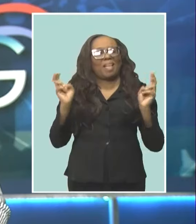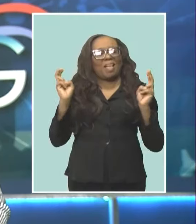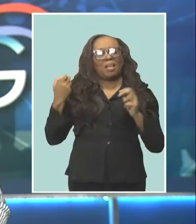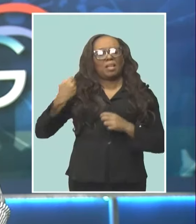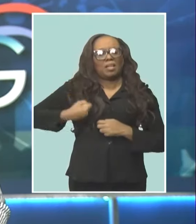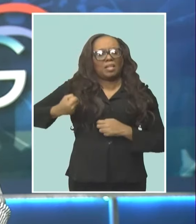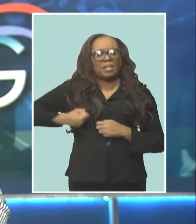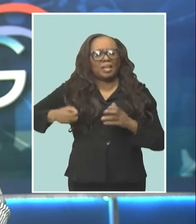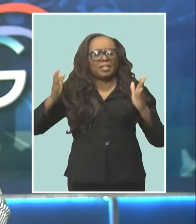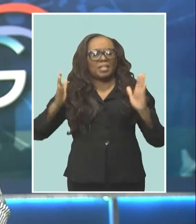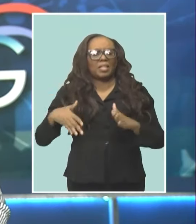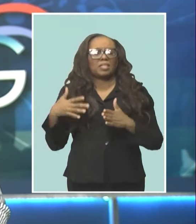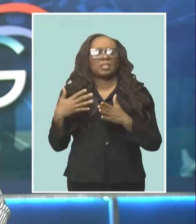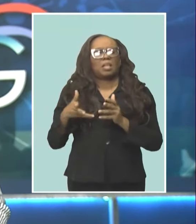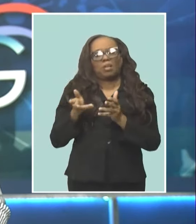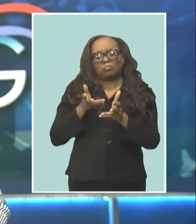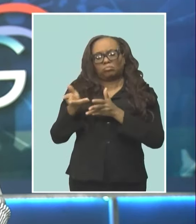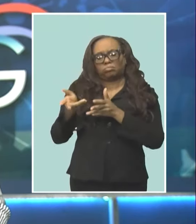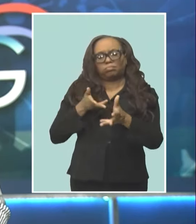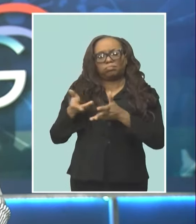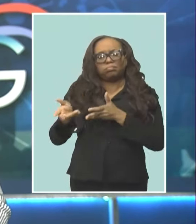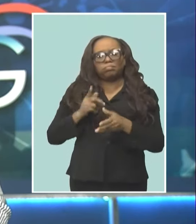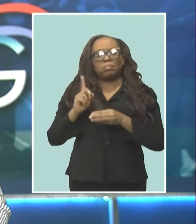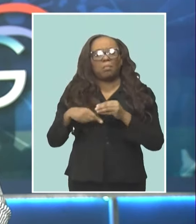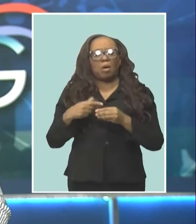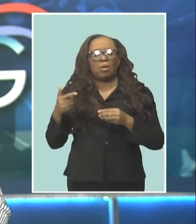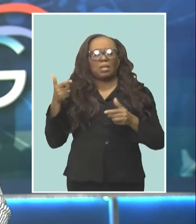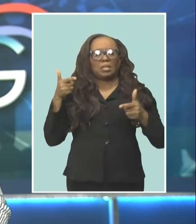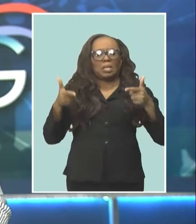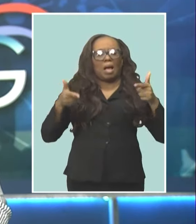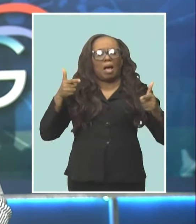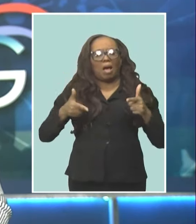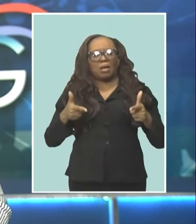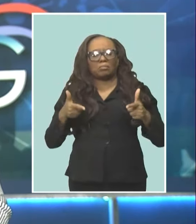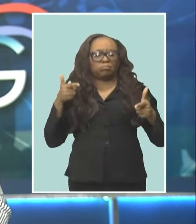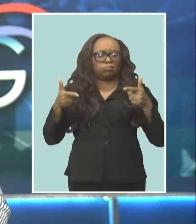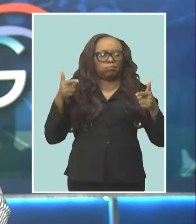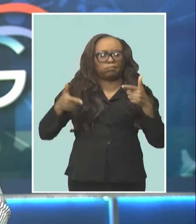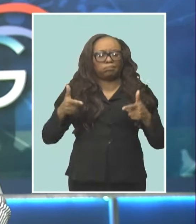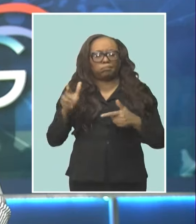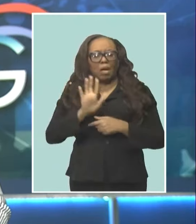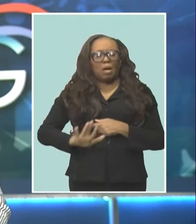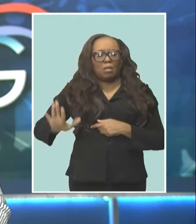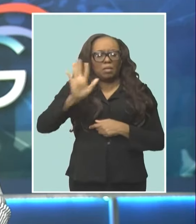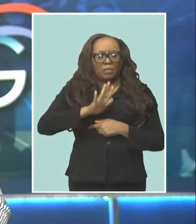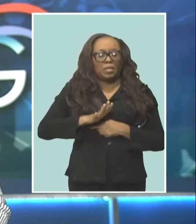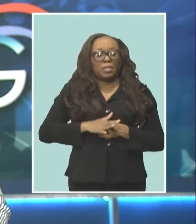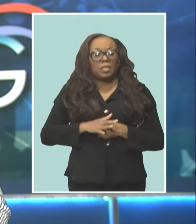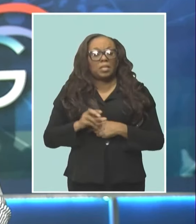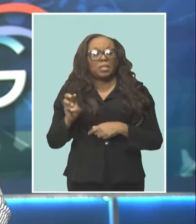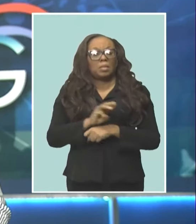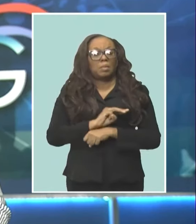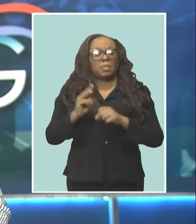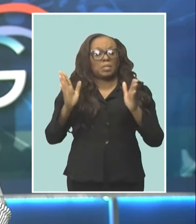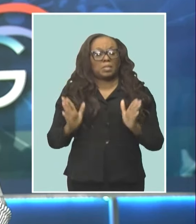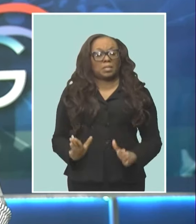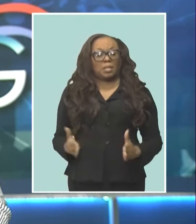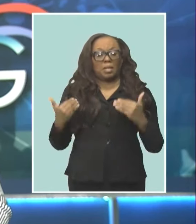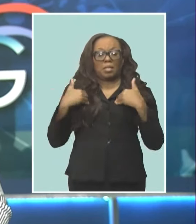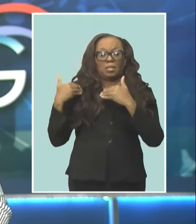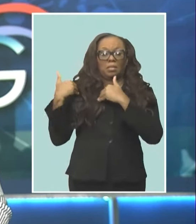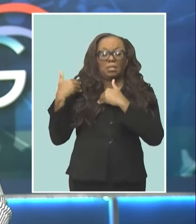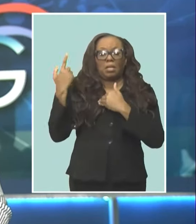issue of gun violence, which is rearing its ugly head across communities. Minister Humphrey, who has responsibility for crime